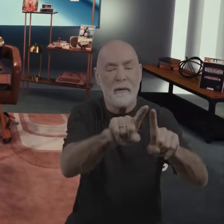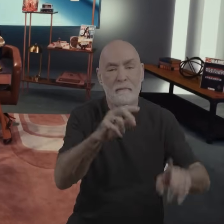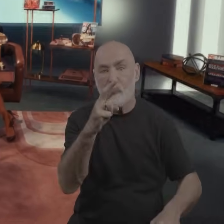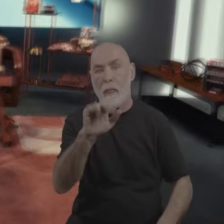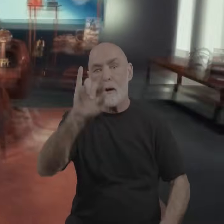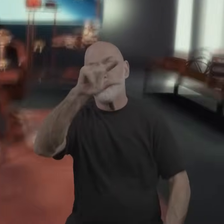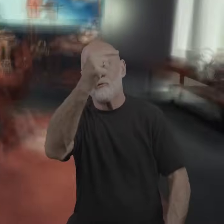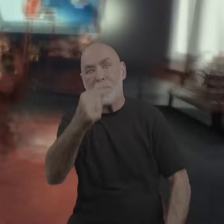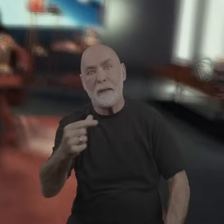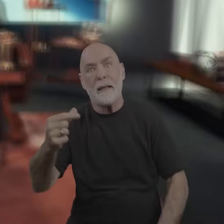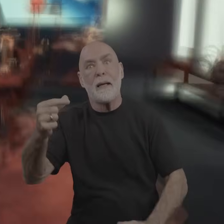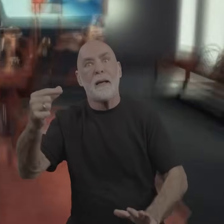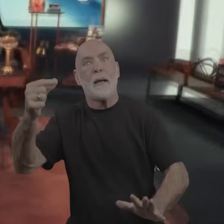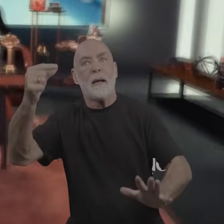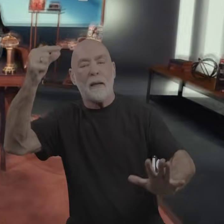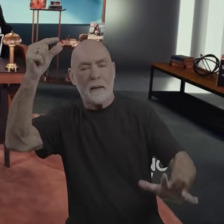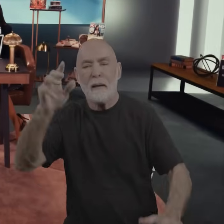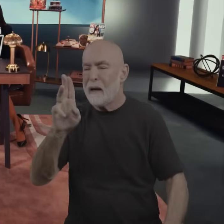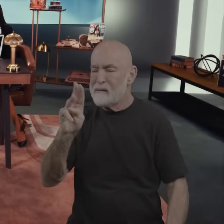rig.